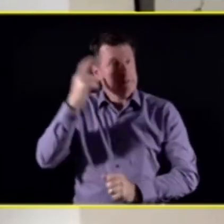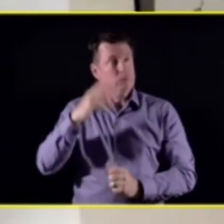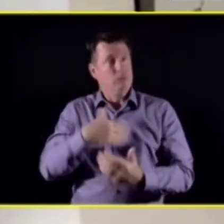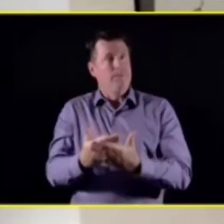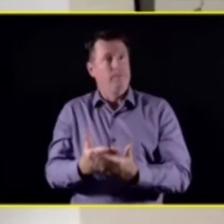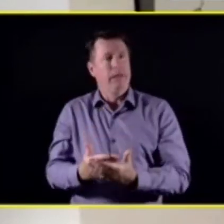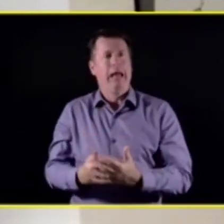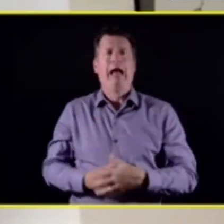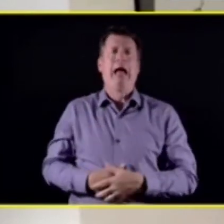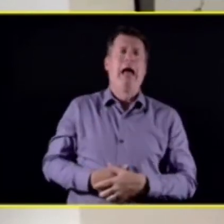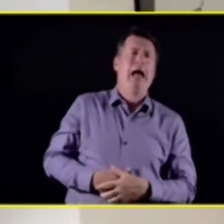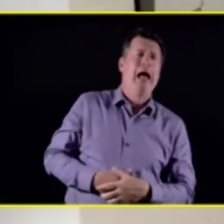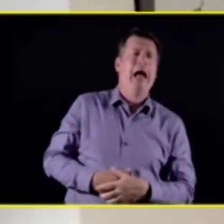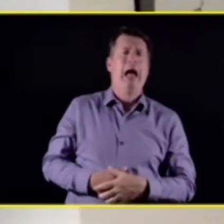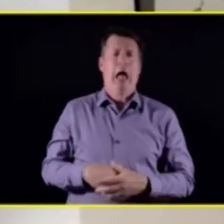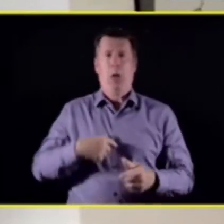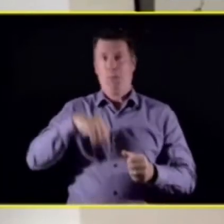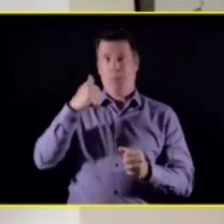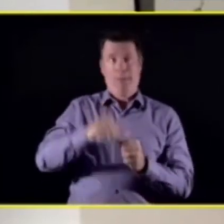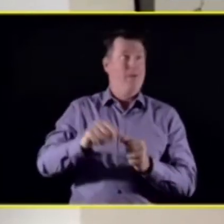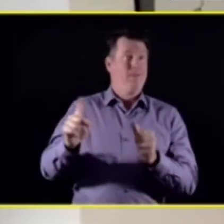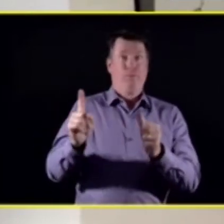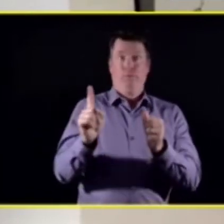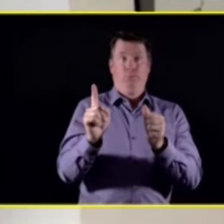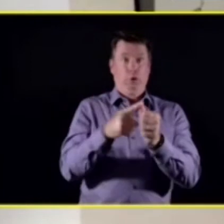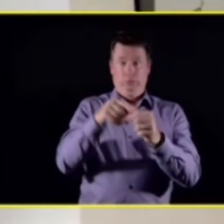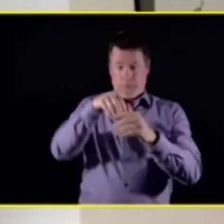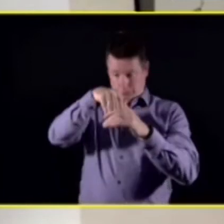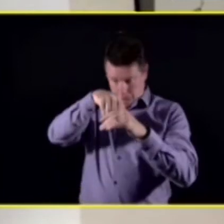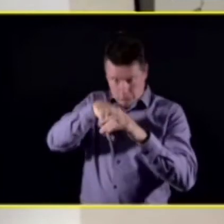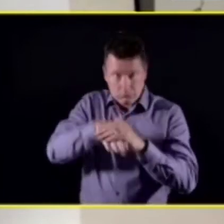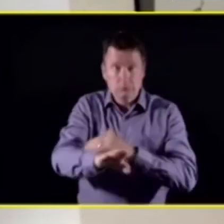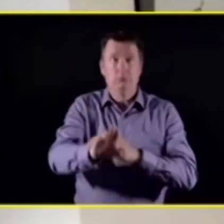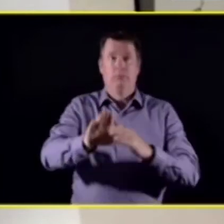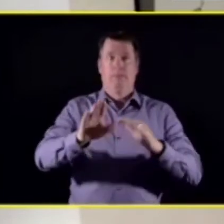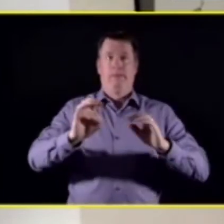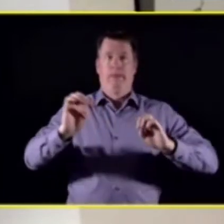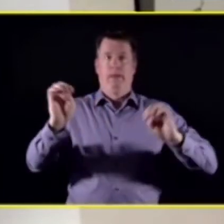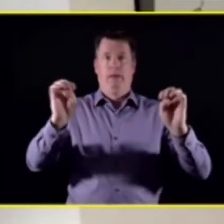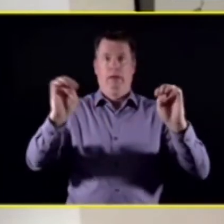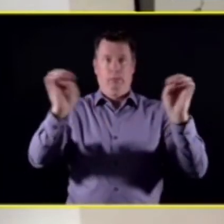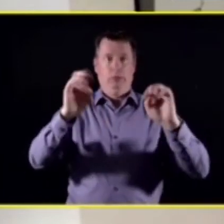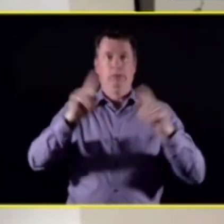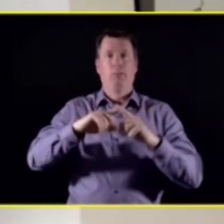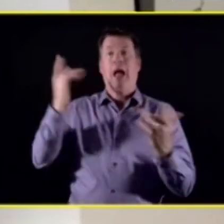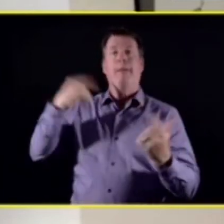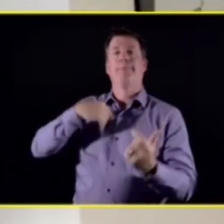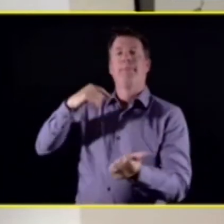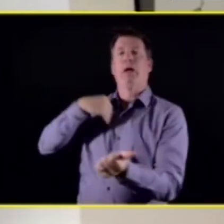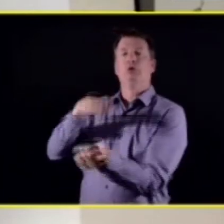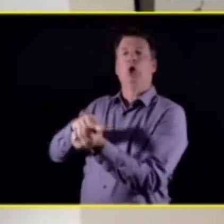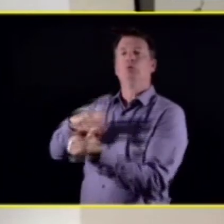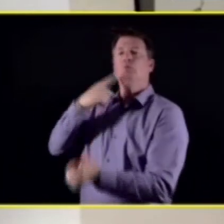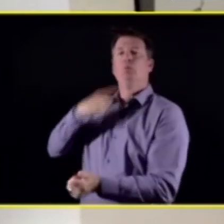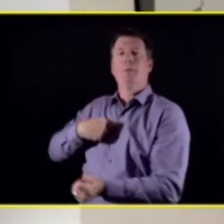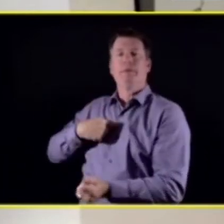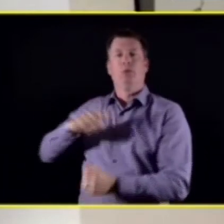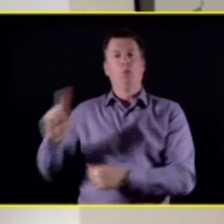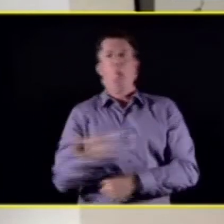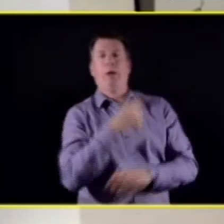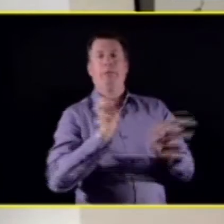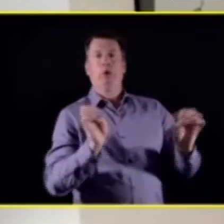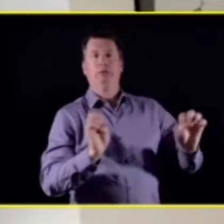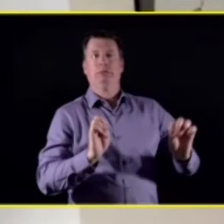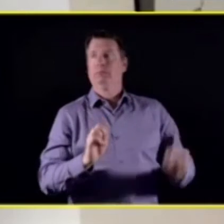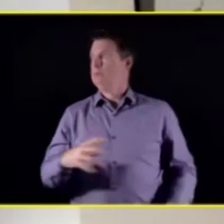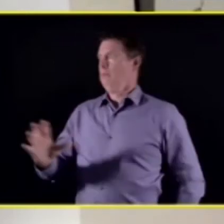call. And I remember walking in there. But after walking into emergency and them taking my vitals,